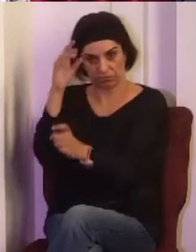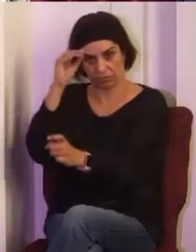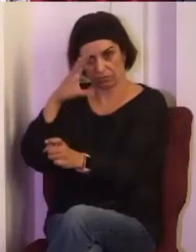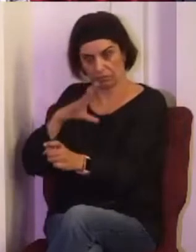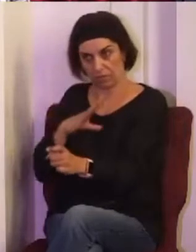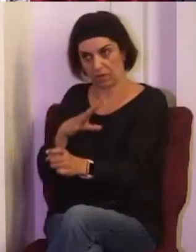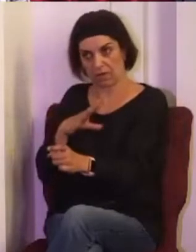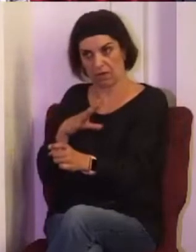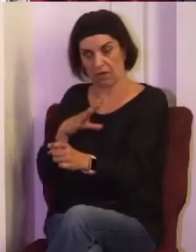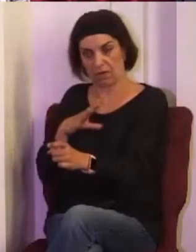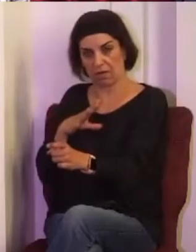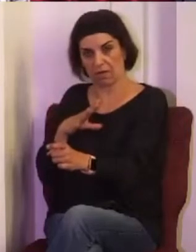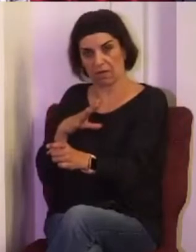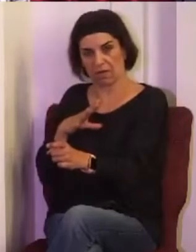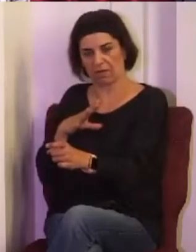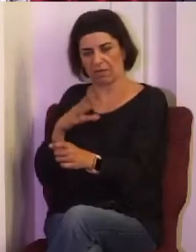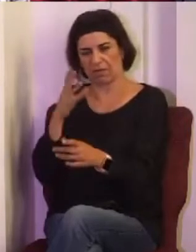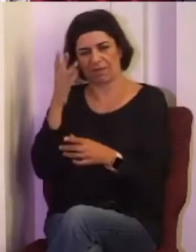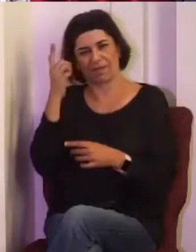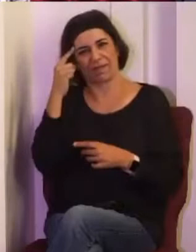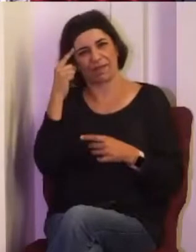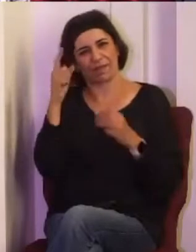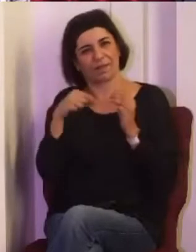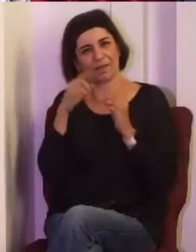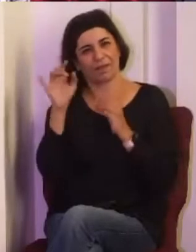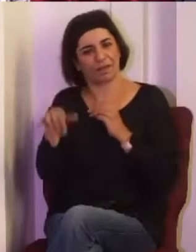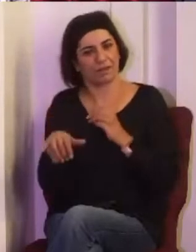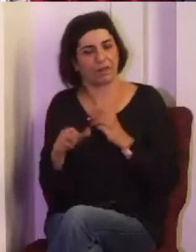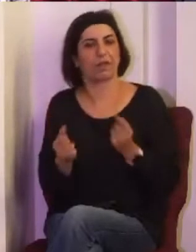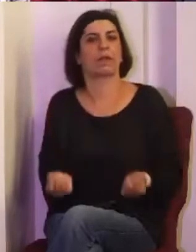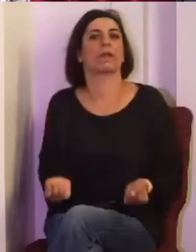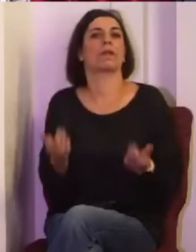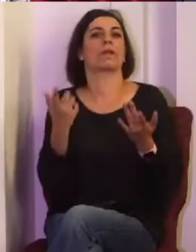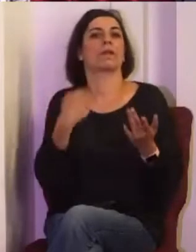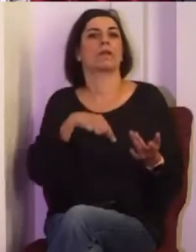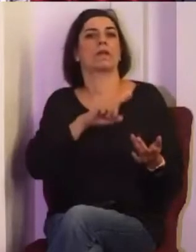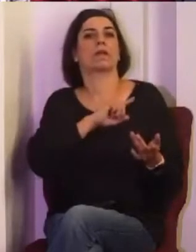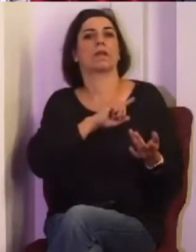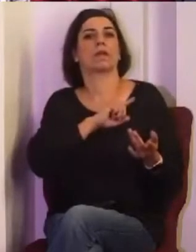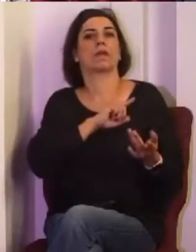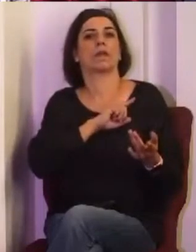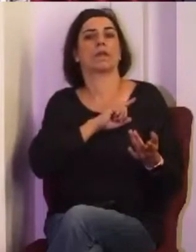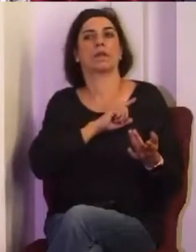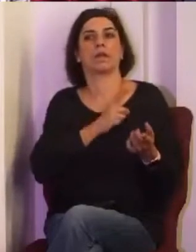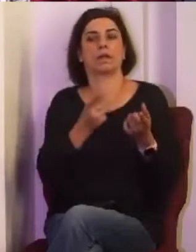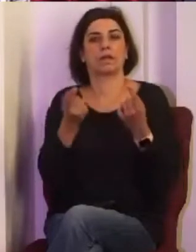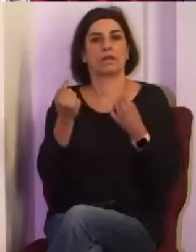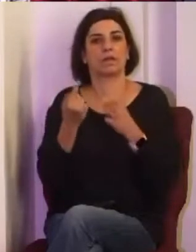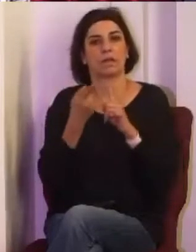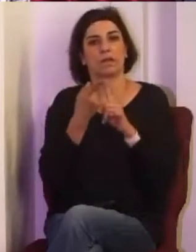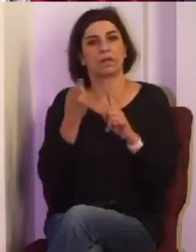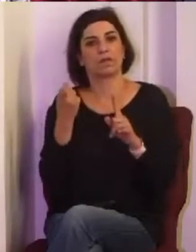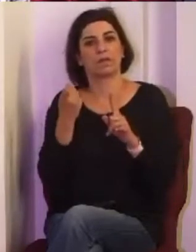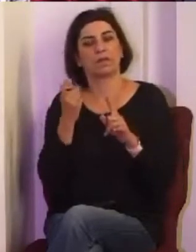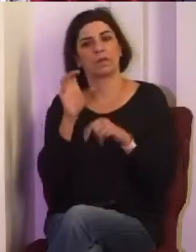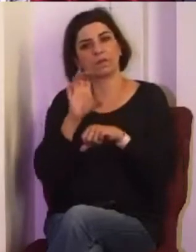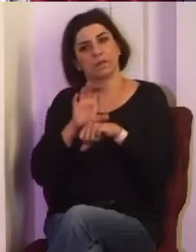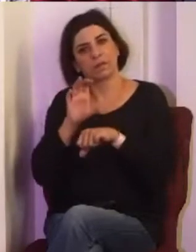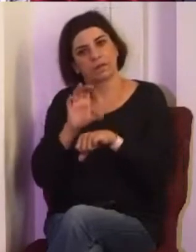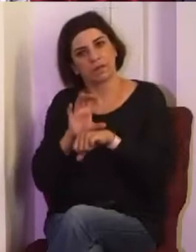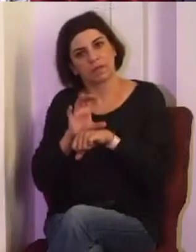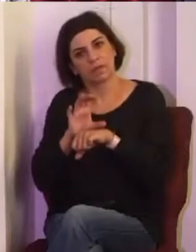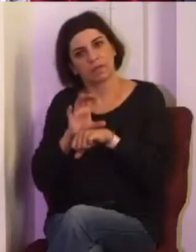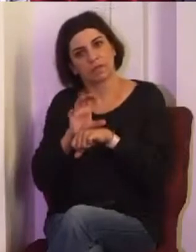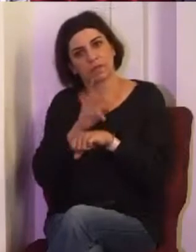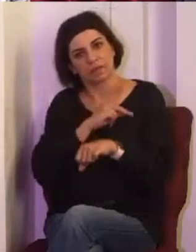Think about that for a second. And how many of us came from churches that had a king